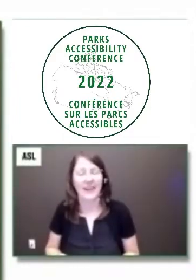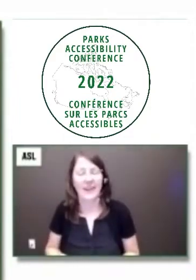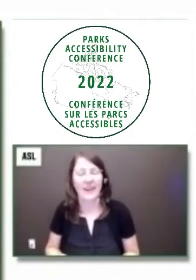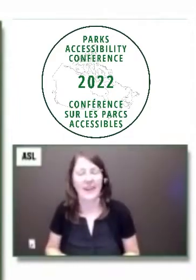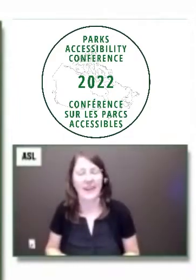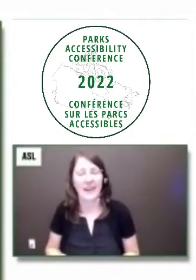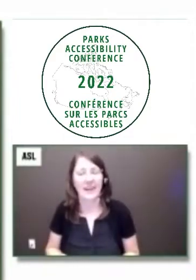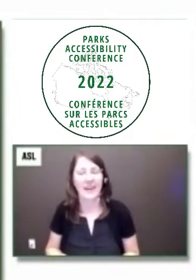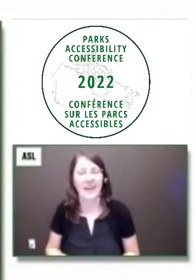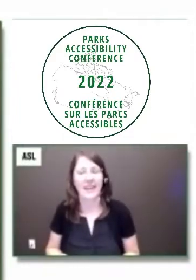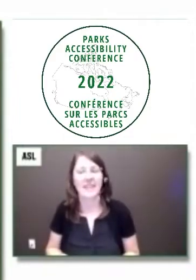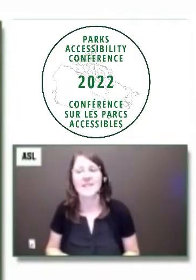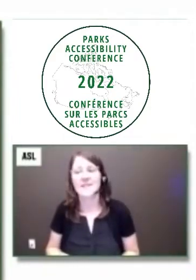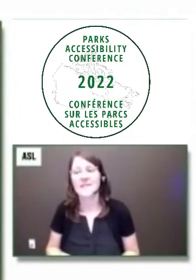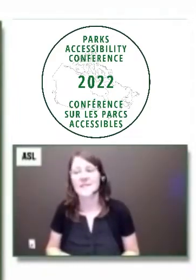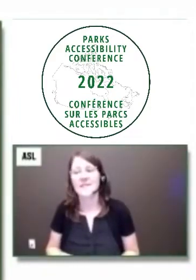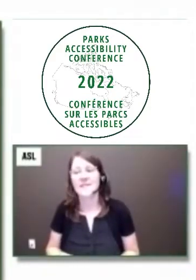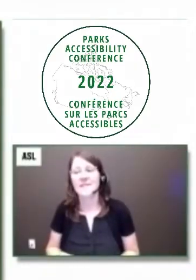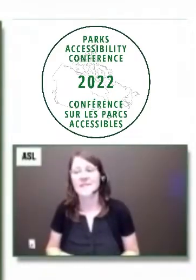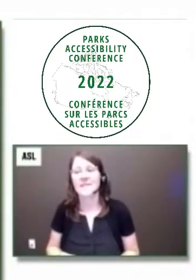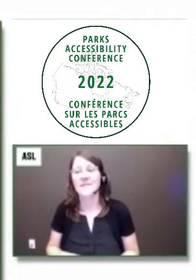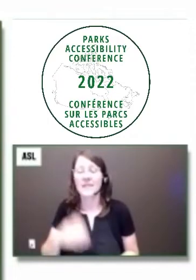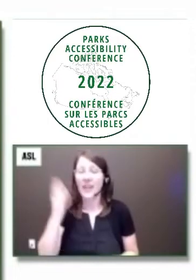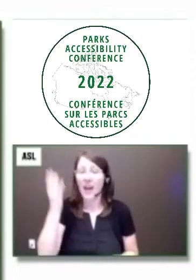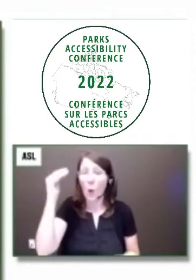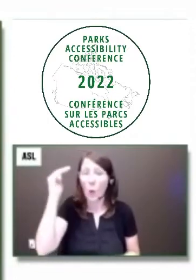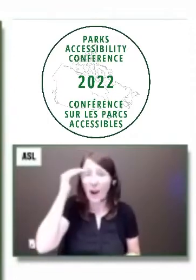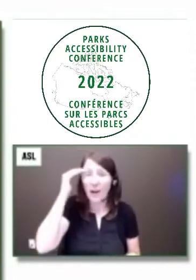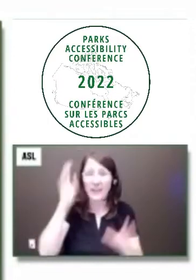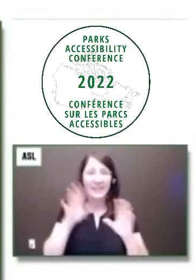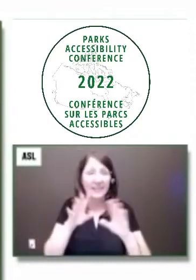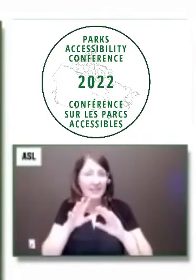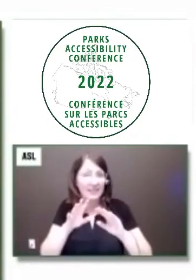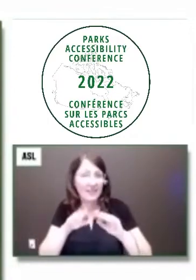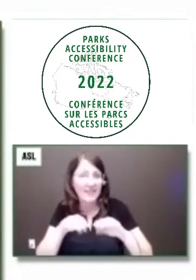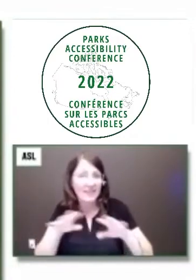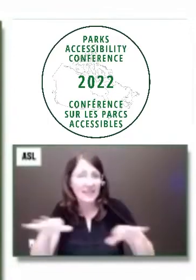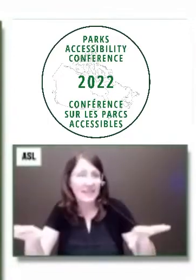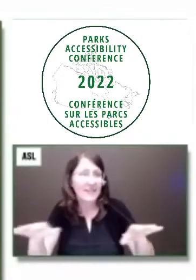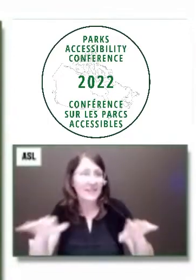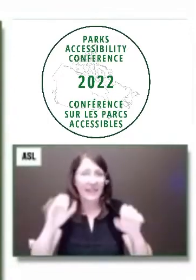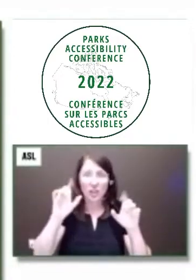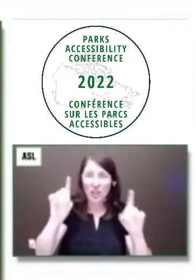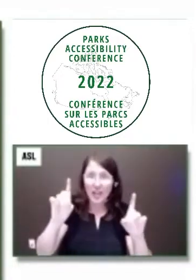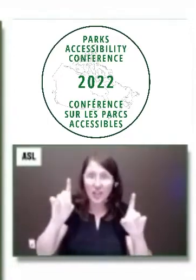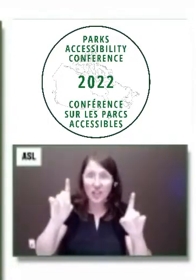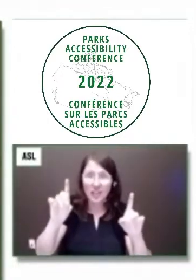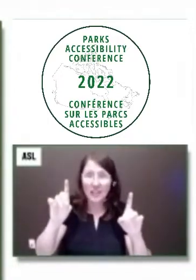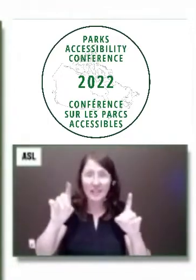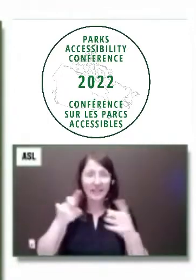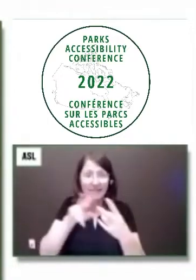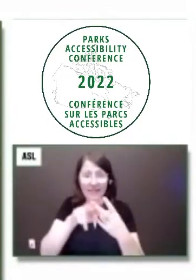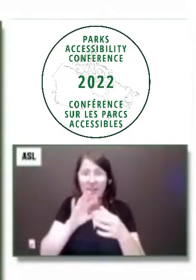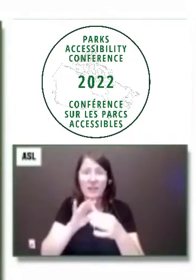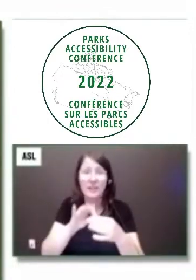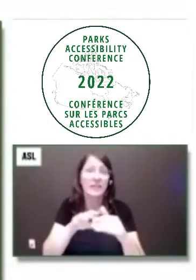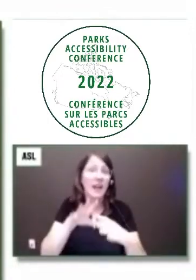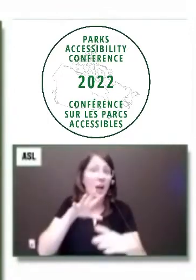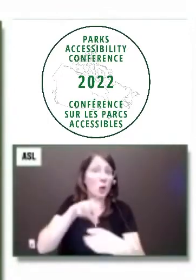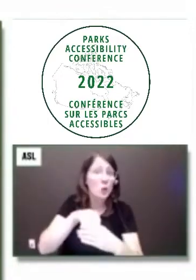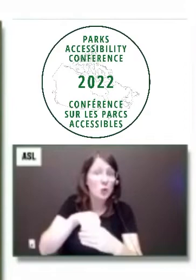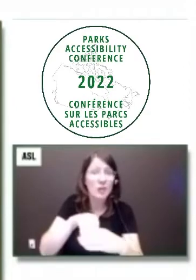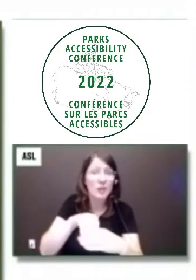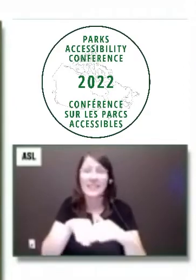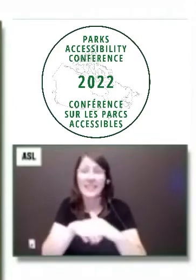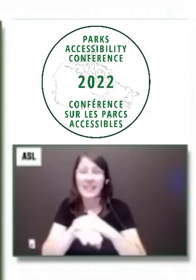education around inclusion, accessibility, and for kind of a lot of people on our panel in the